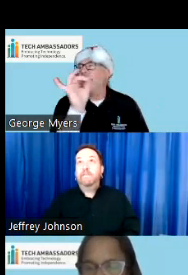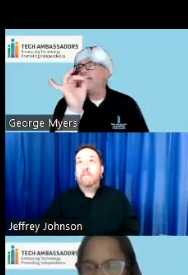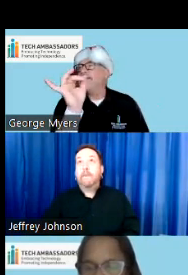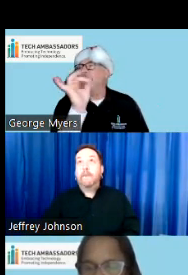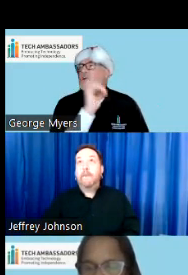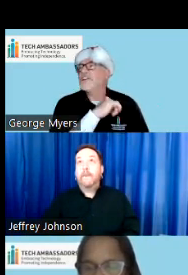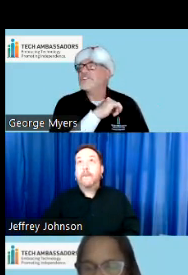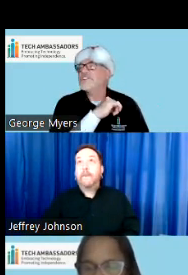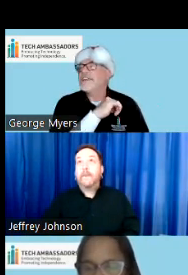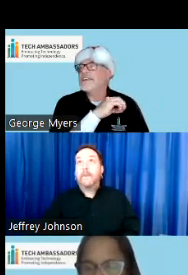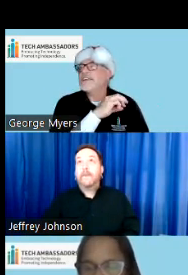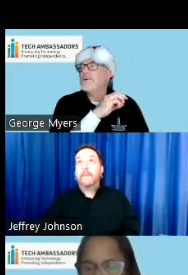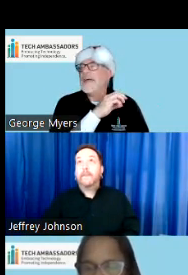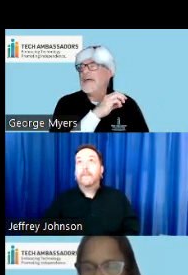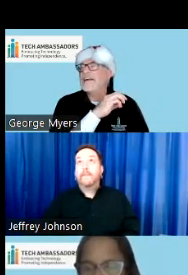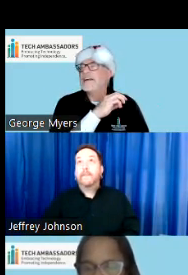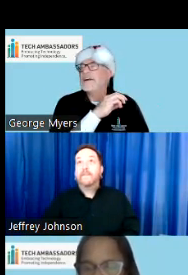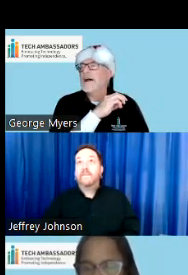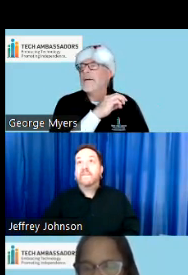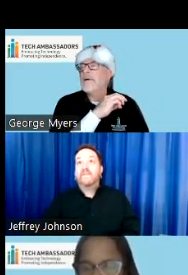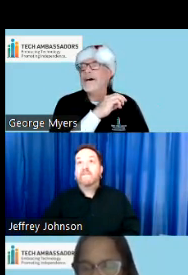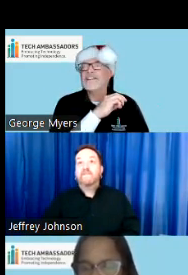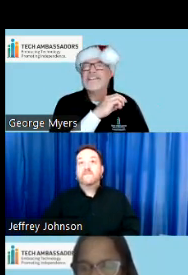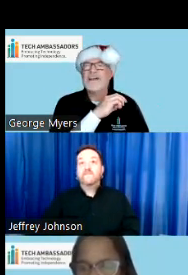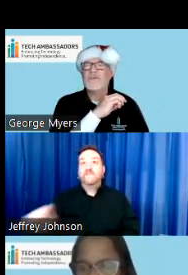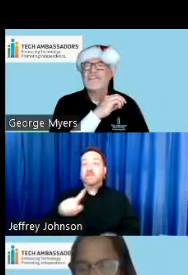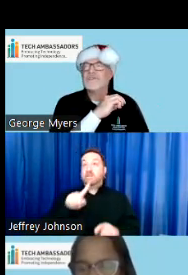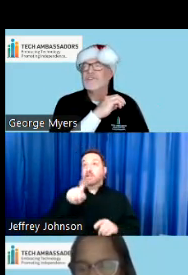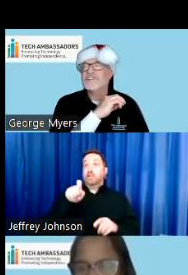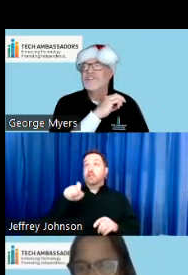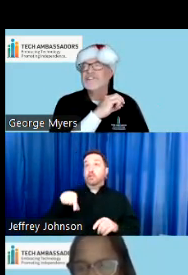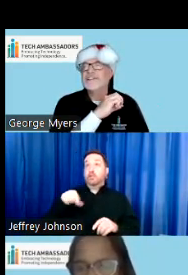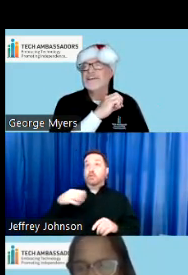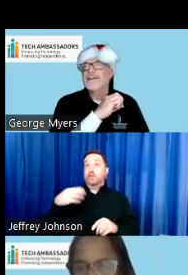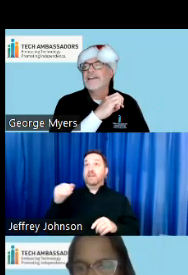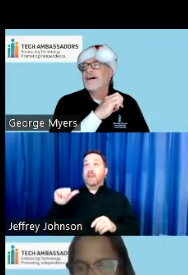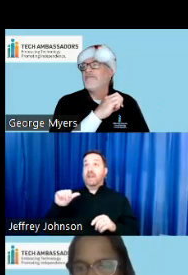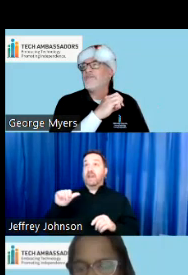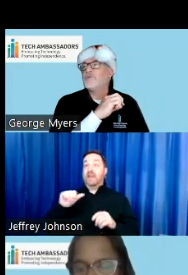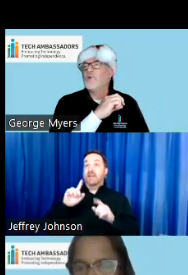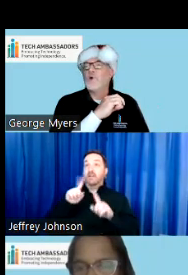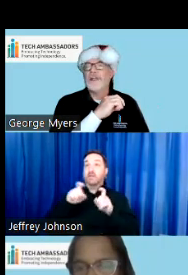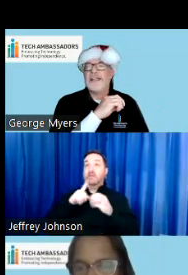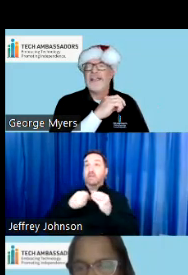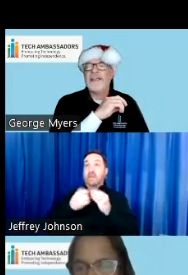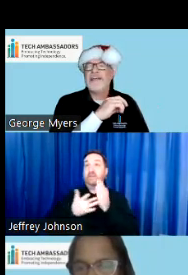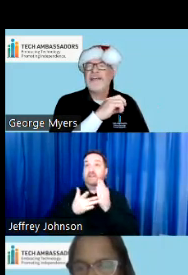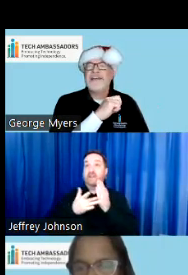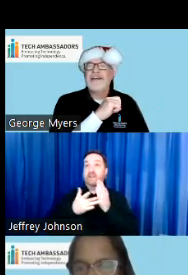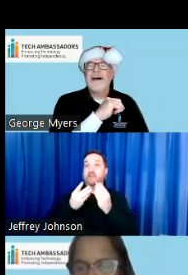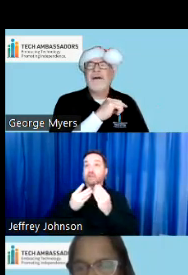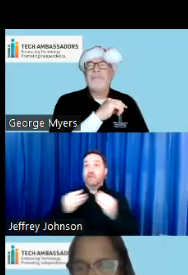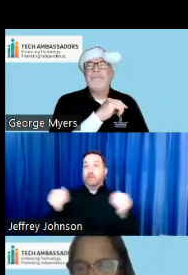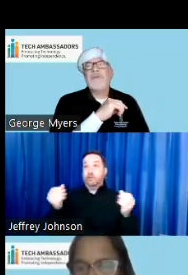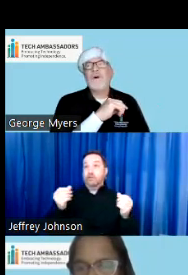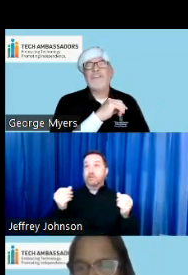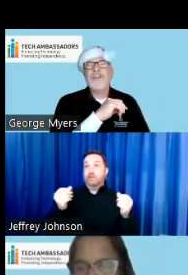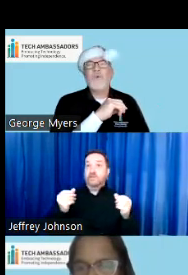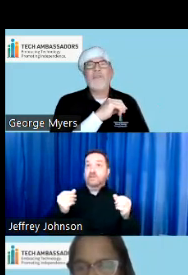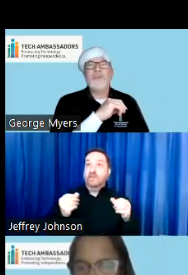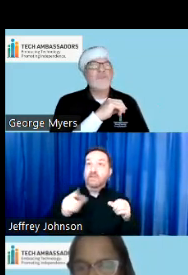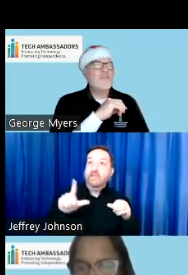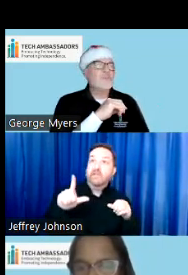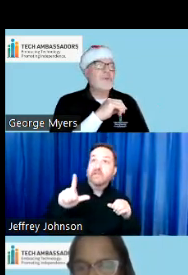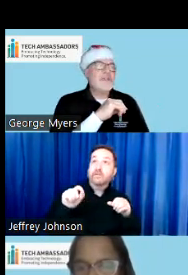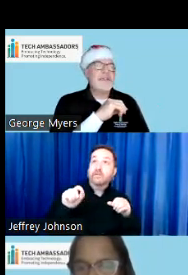Okay, so I did get a question in the Q&A here about tech resolutions from Lori, maybe wanting